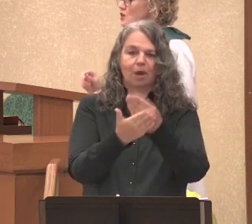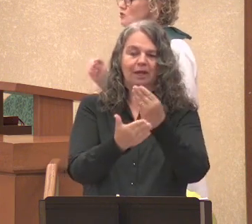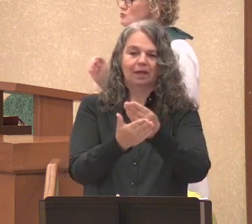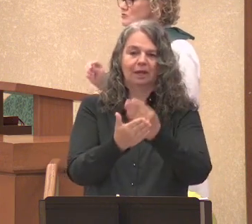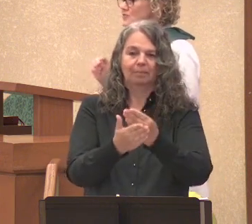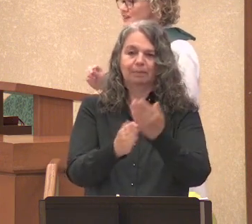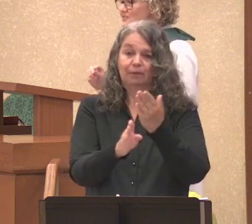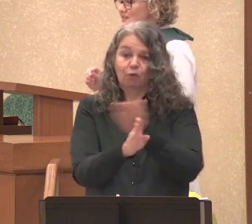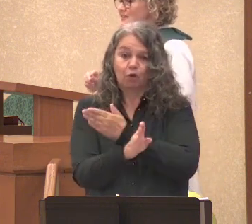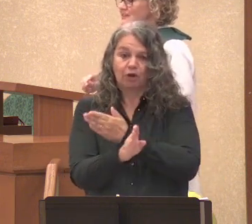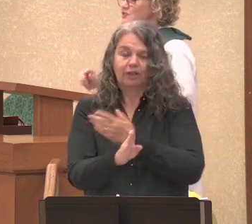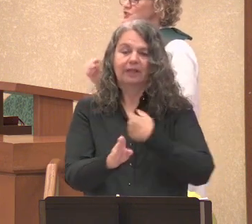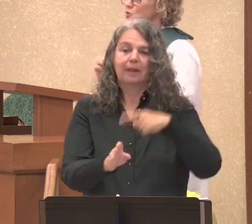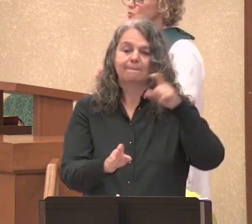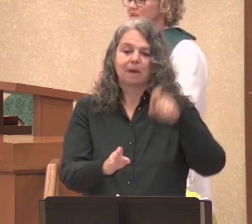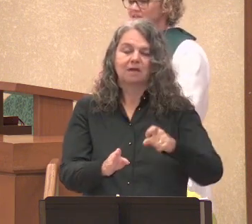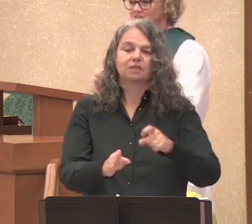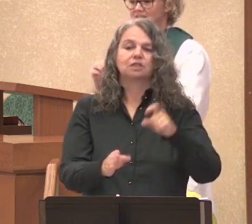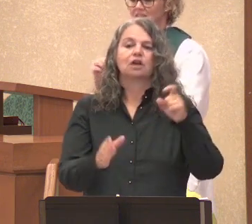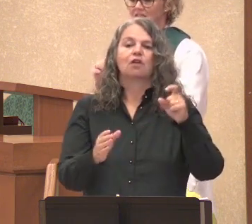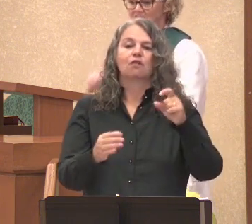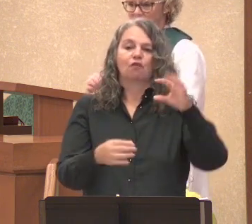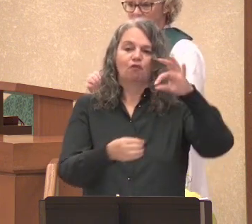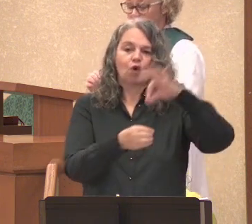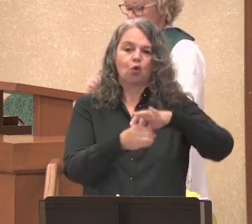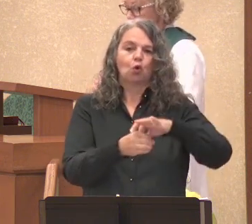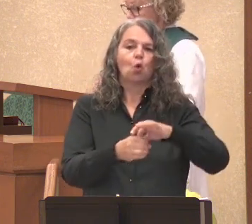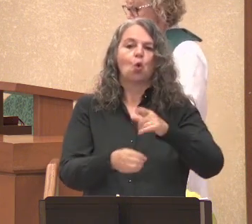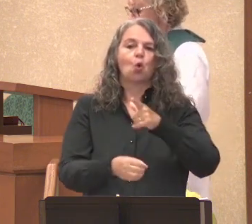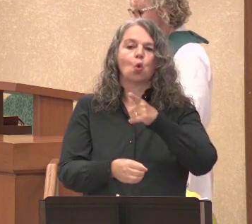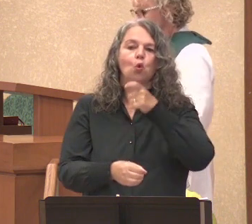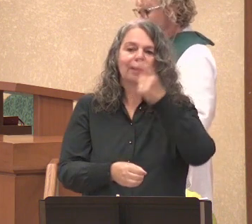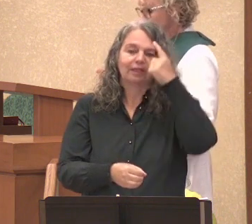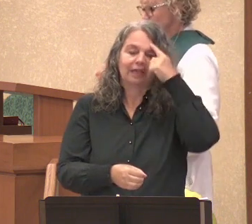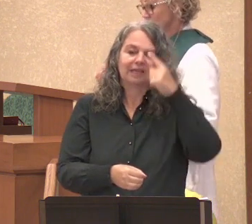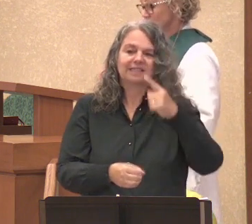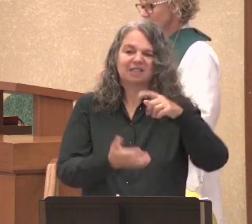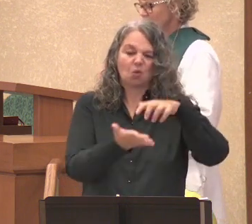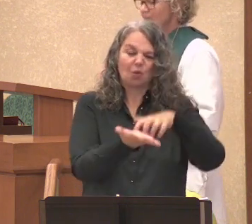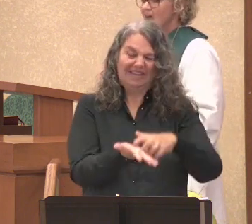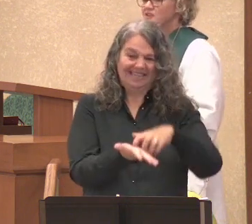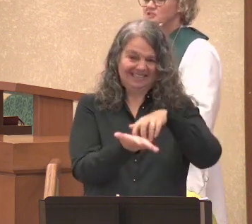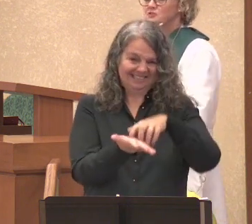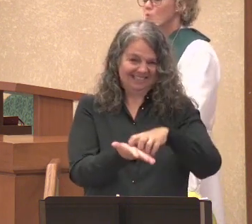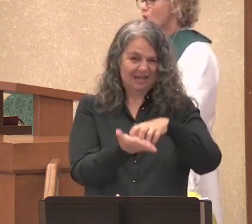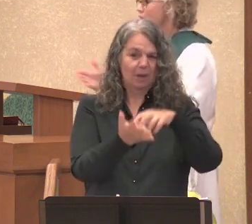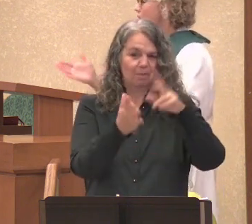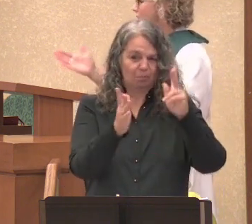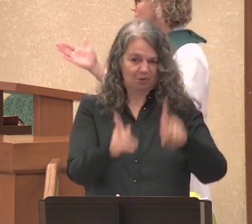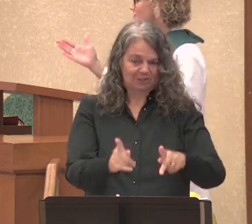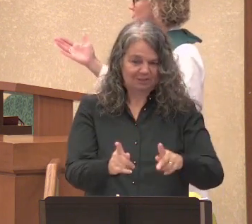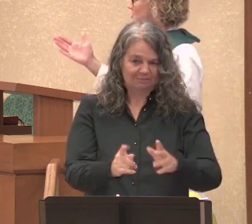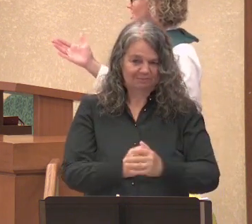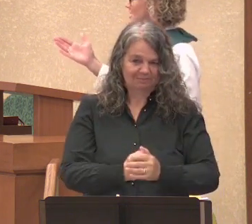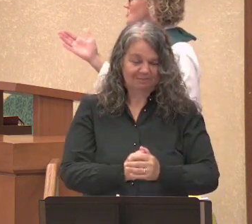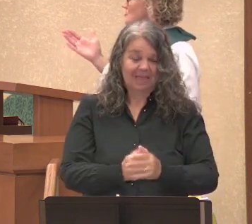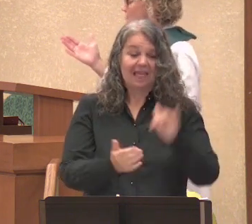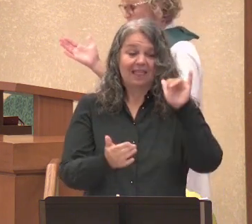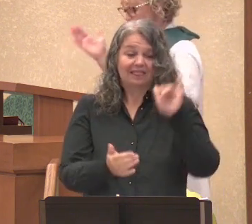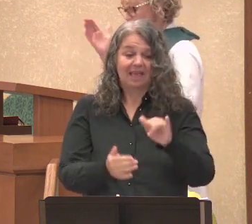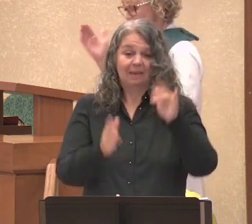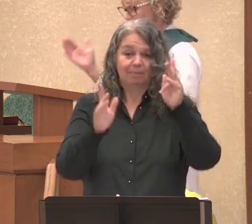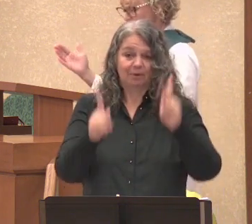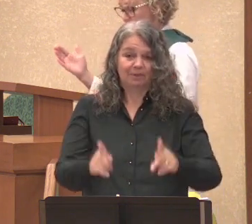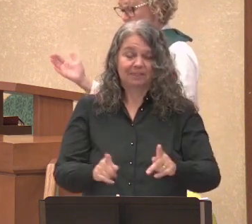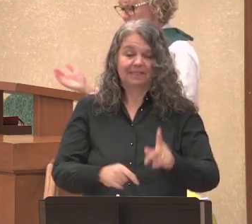vote who they think is the weakest link. And then that person has to walk off of the stage in